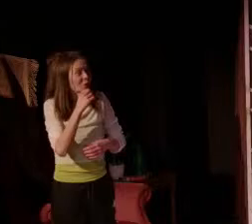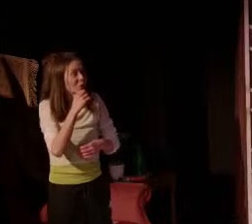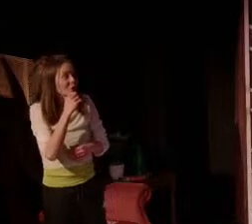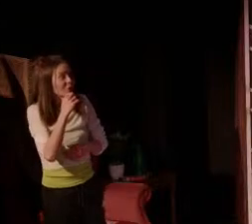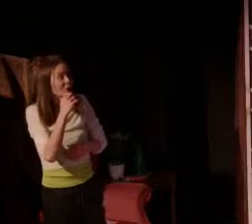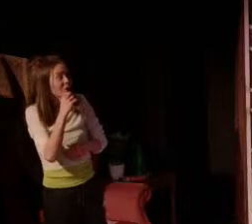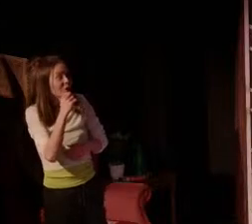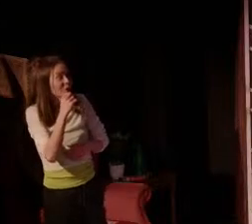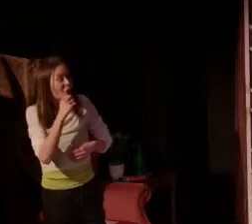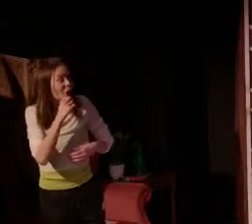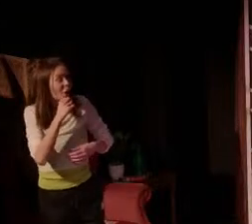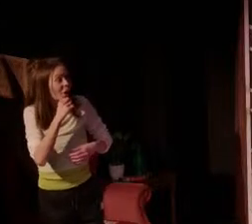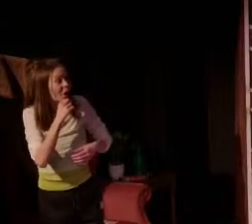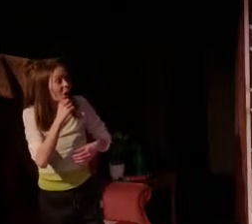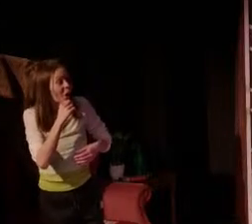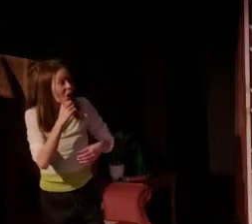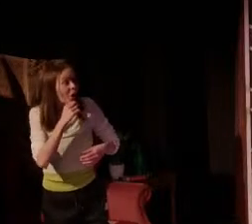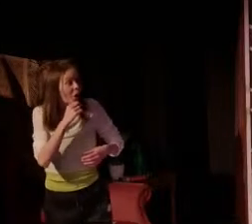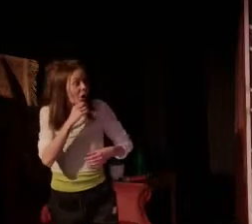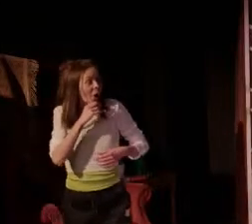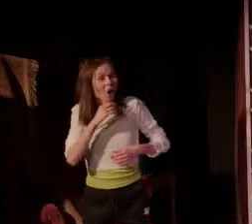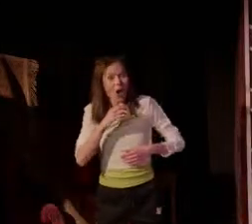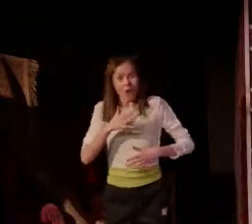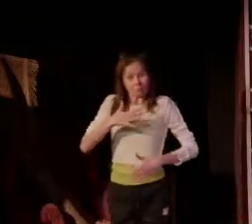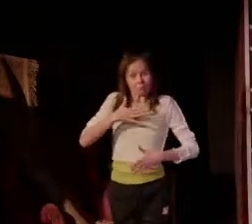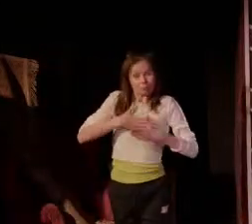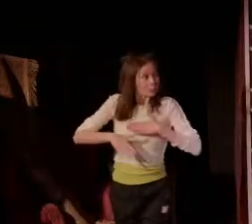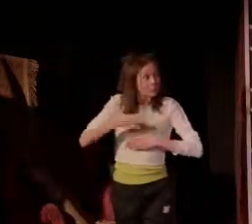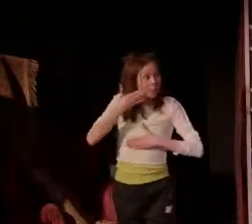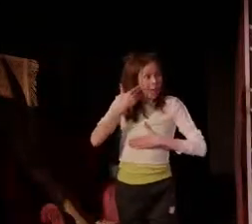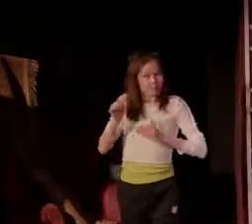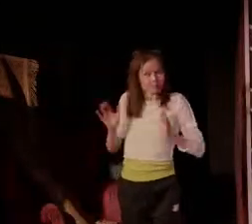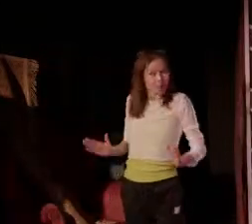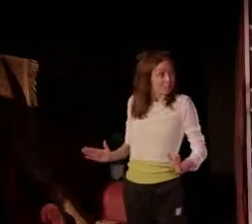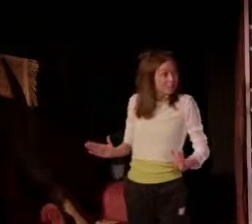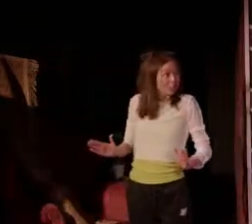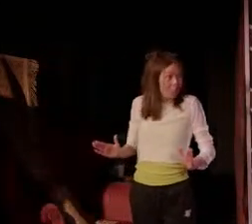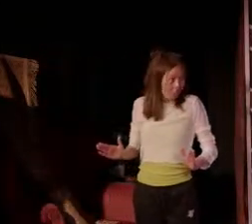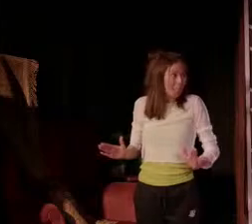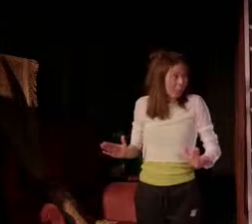Stop! We're known for our good manners. See